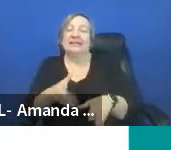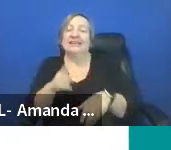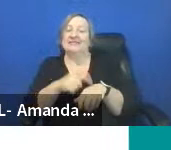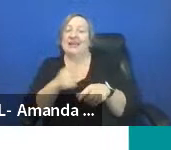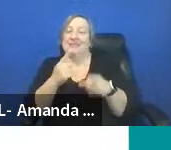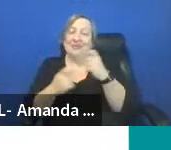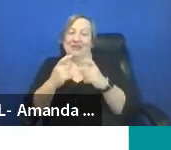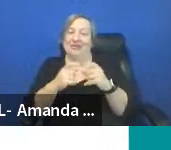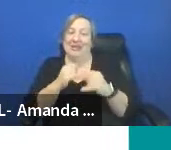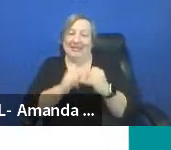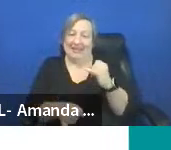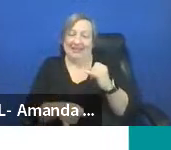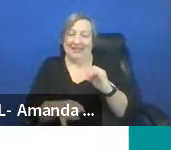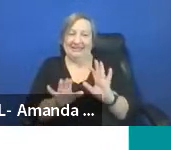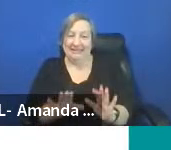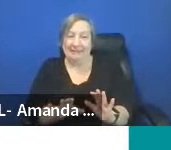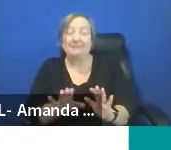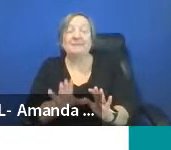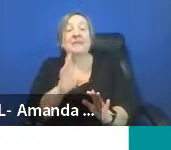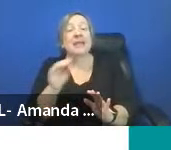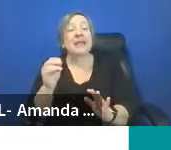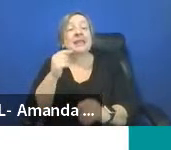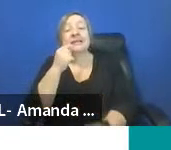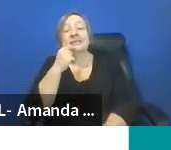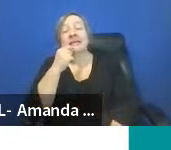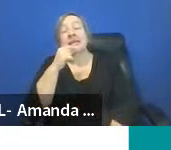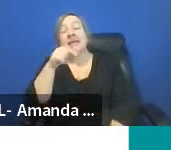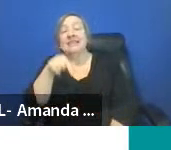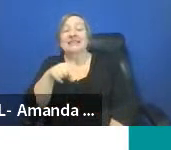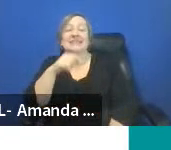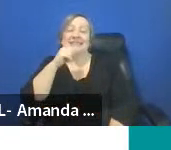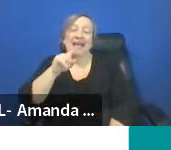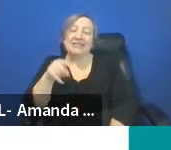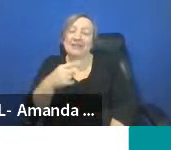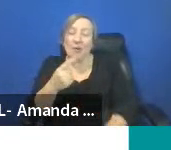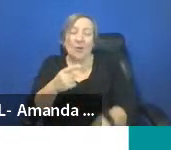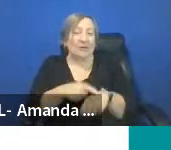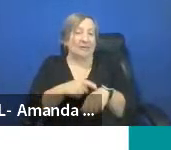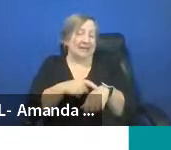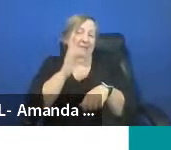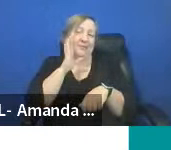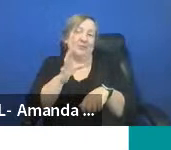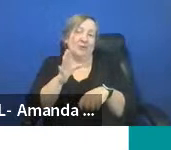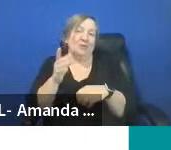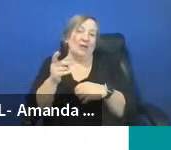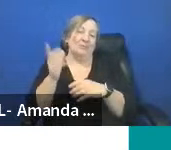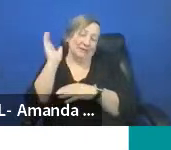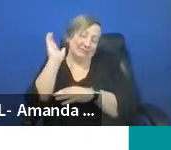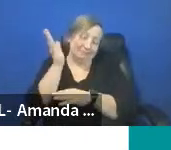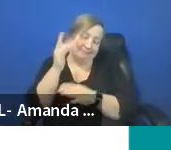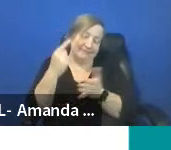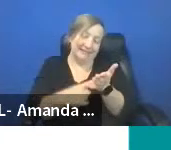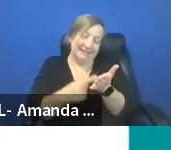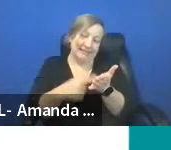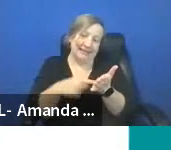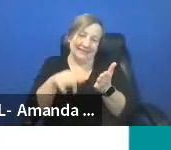end. What I will also say is that this is not the only time we're going to be here on this topic.